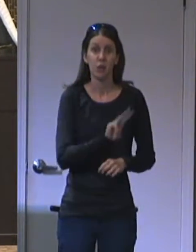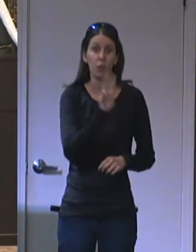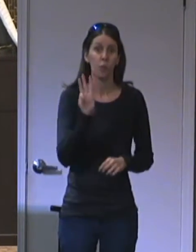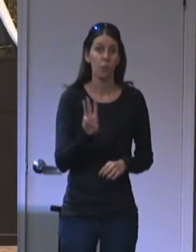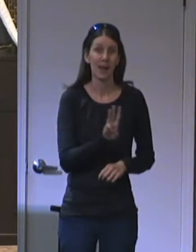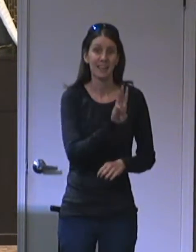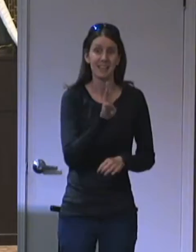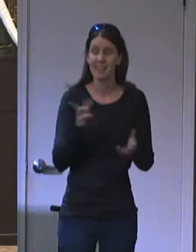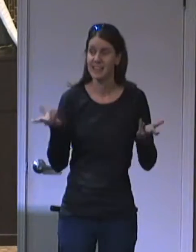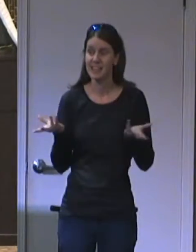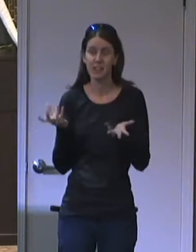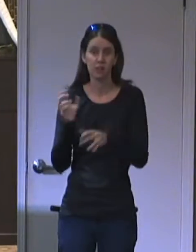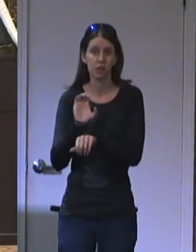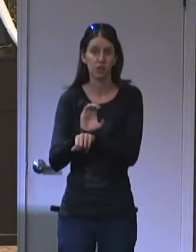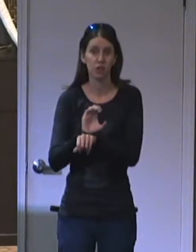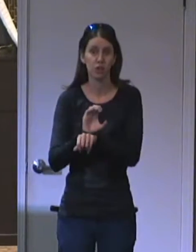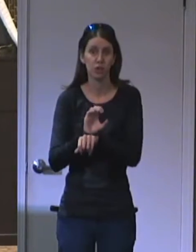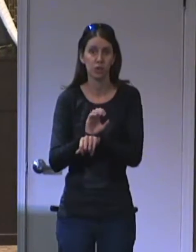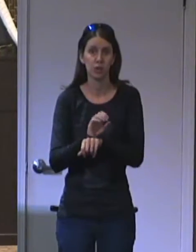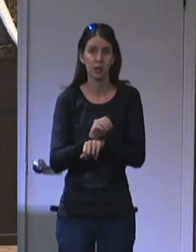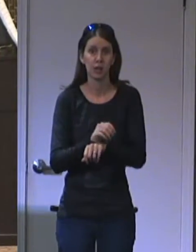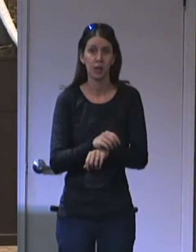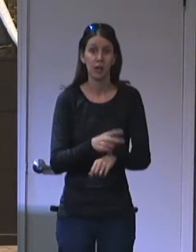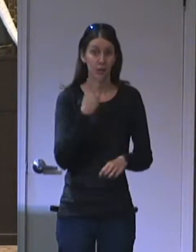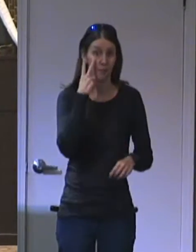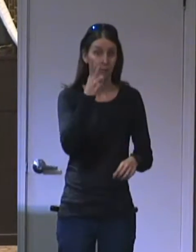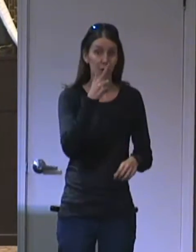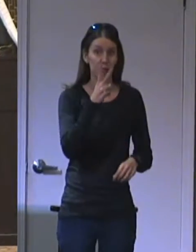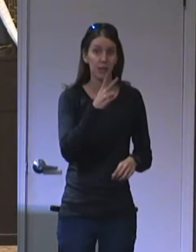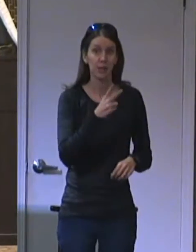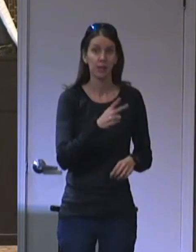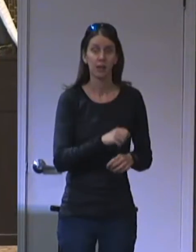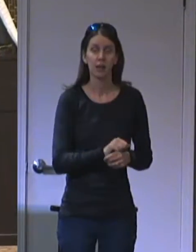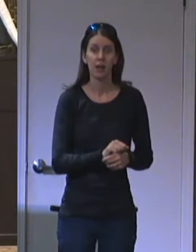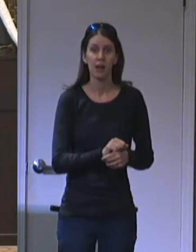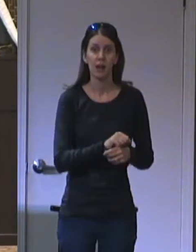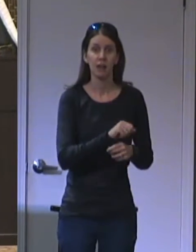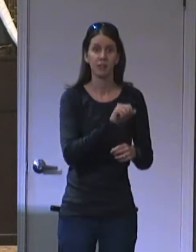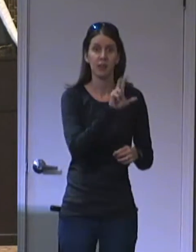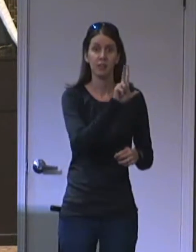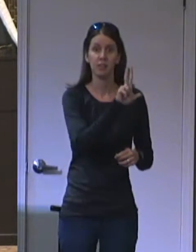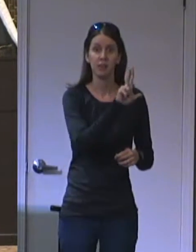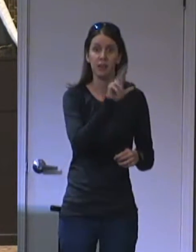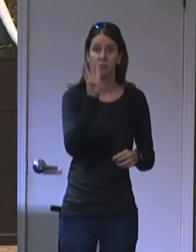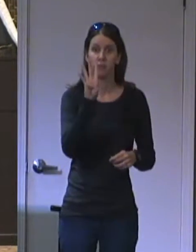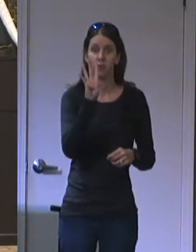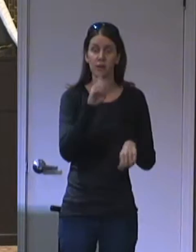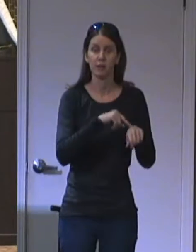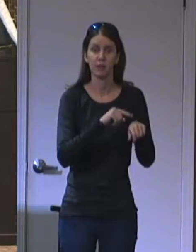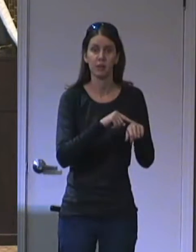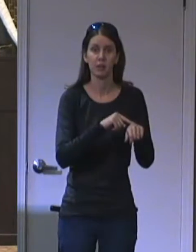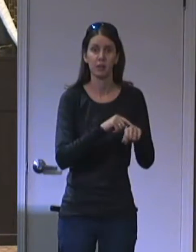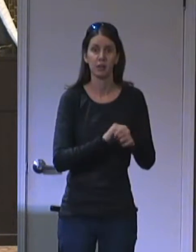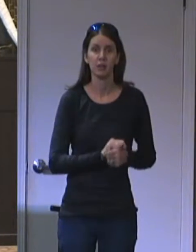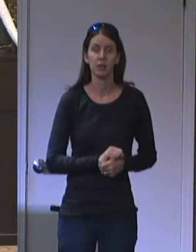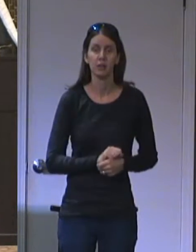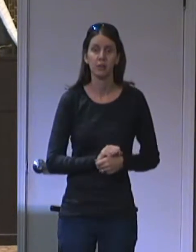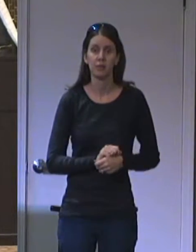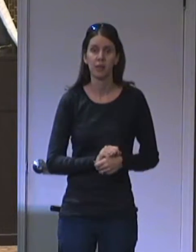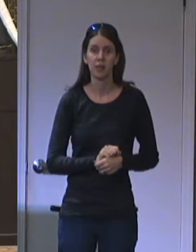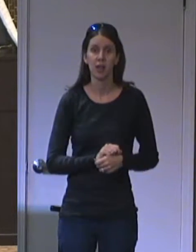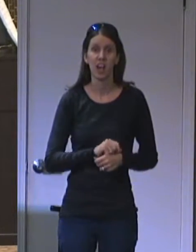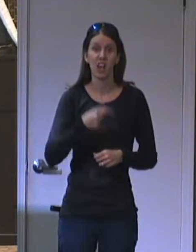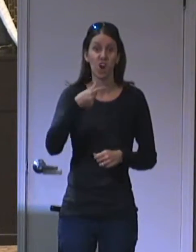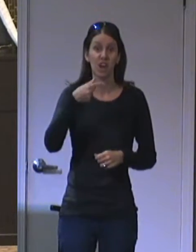The viewing will be between 3 and 5 down on Ford Road at L.J. Griffin.